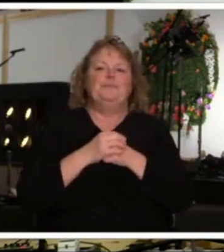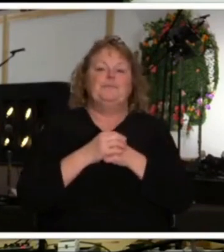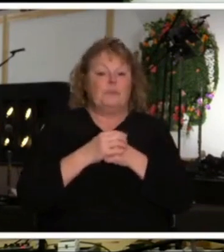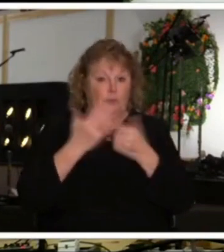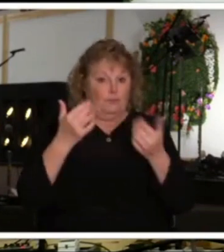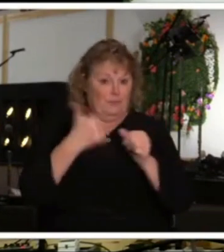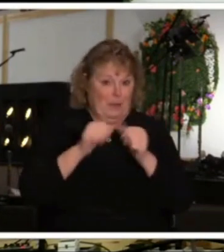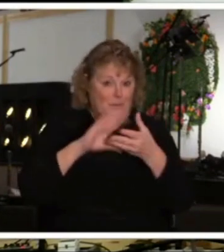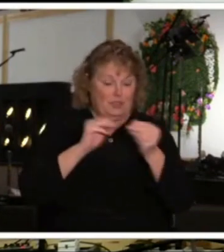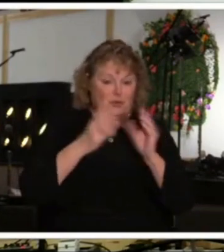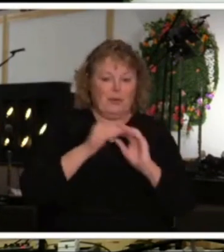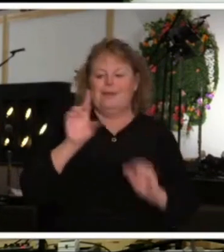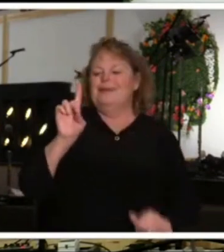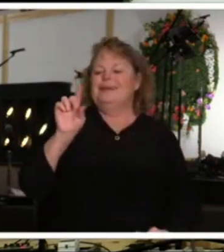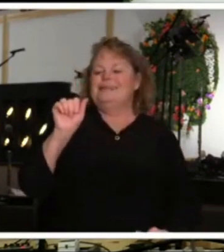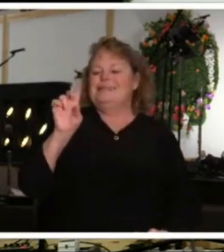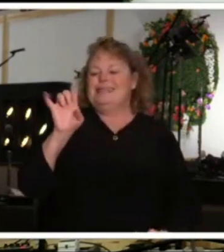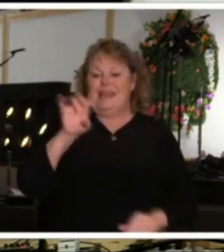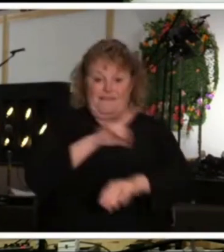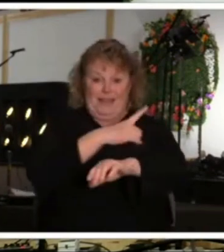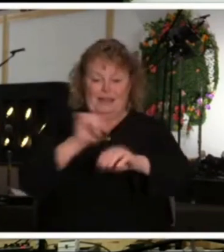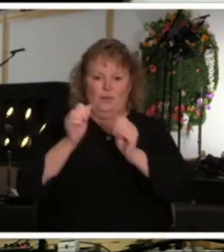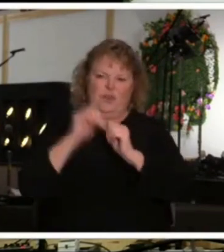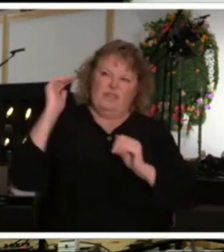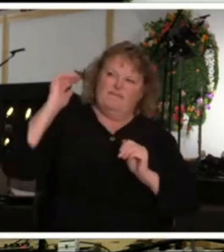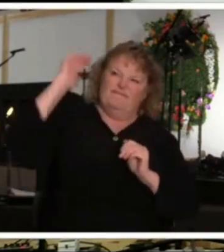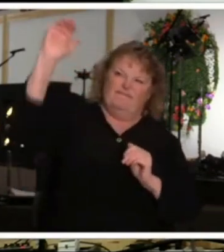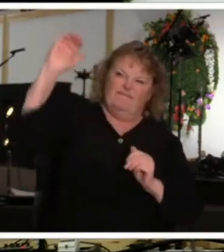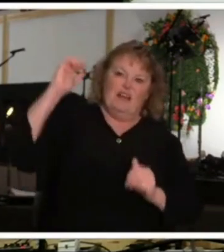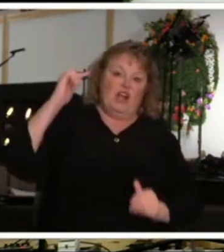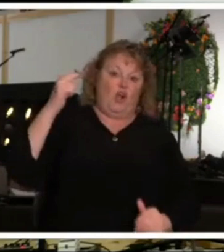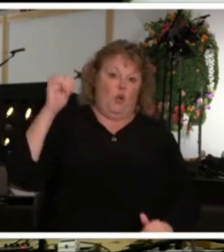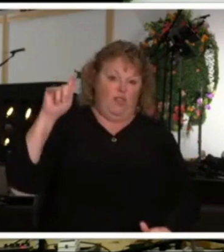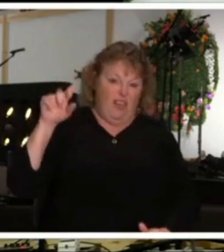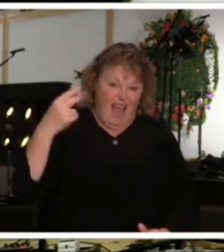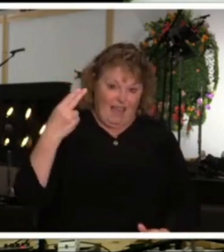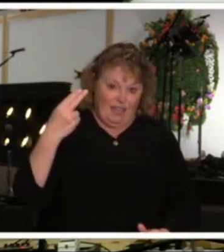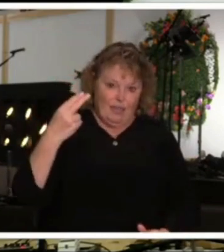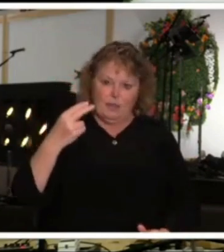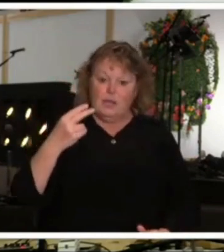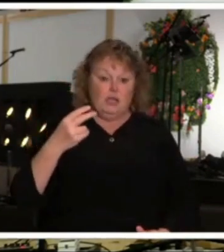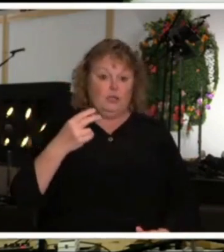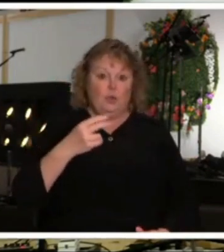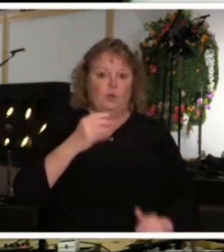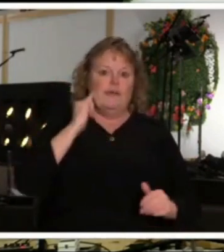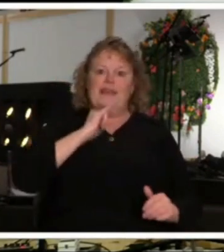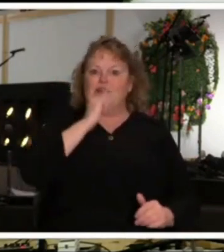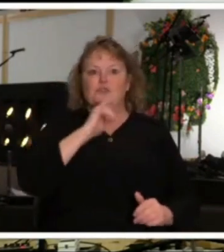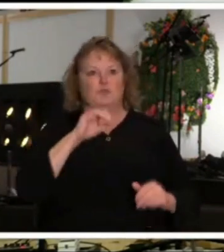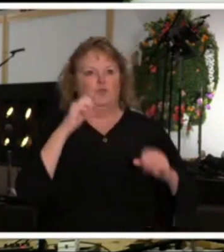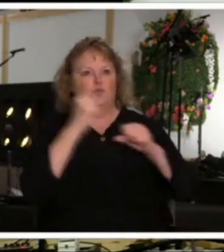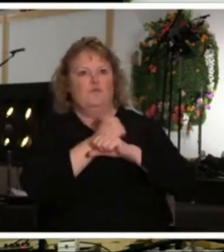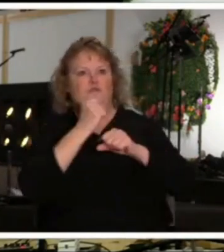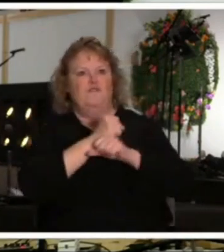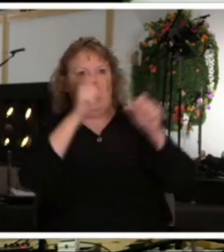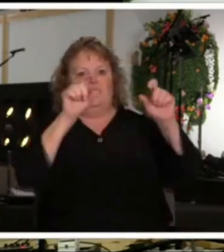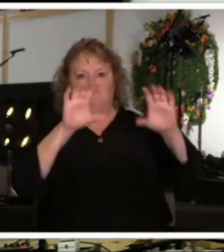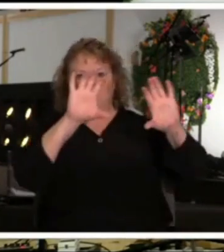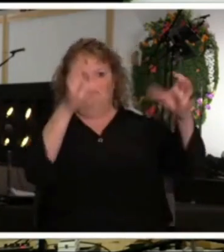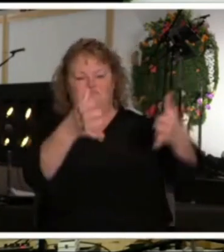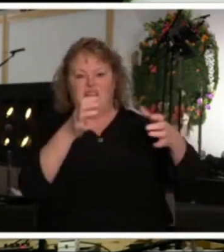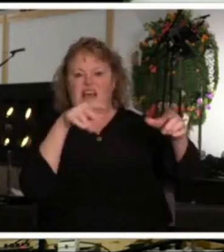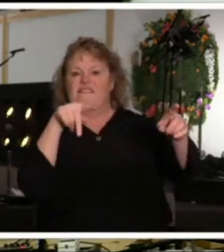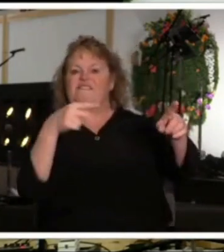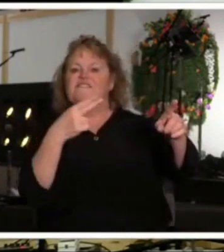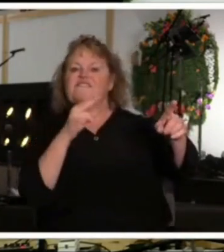Goliath. Now remember, the Israelites are fighting the Philistines, and they were basically mortal enemies. And the Bible says that